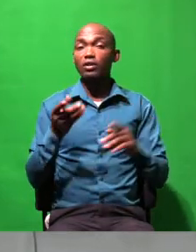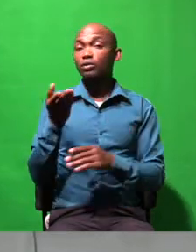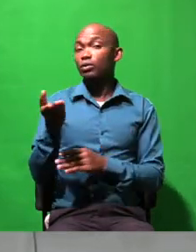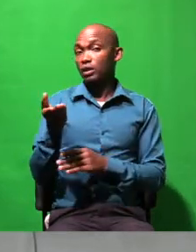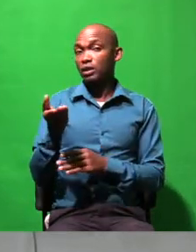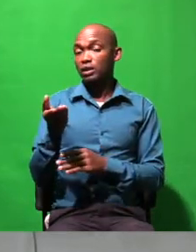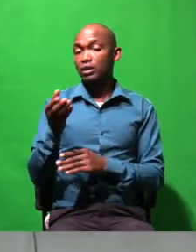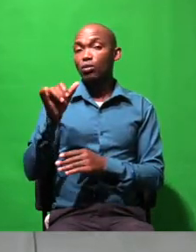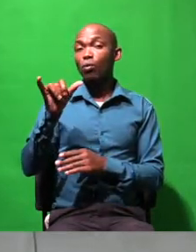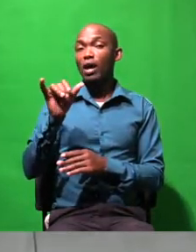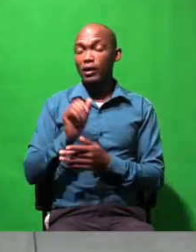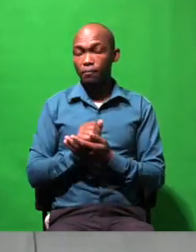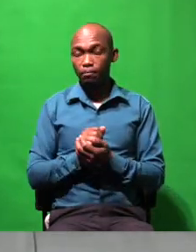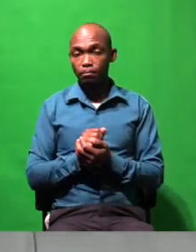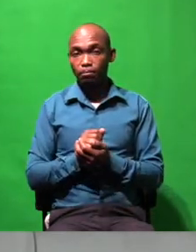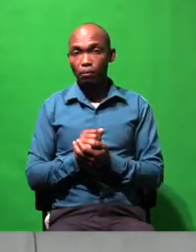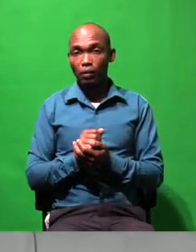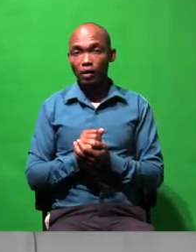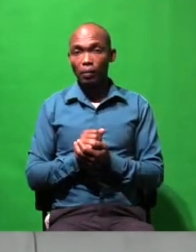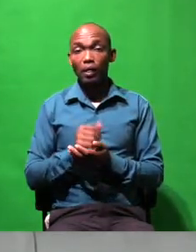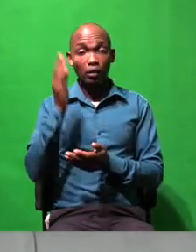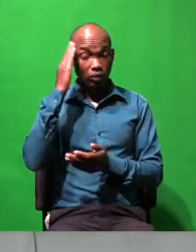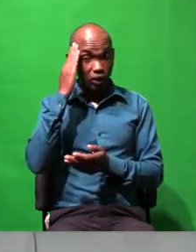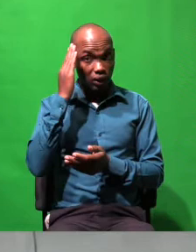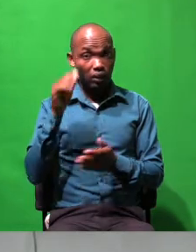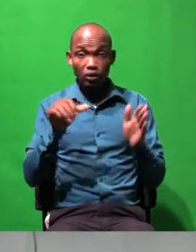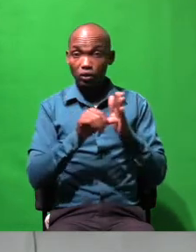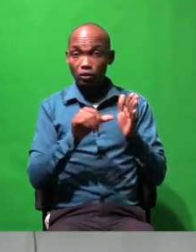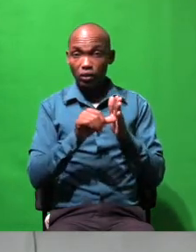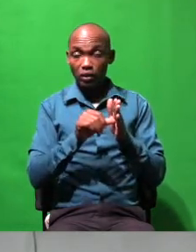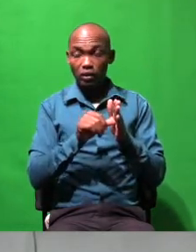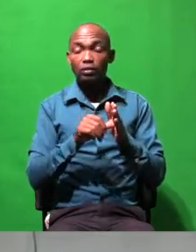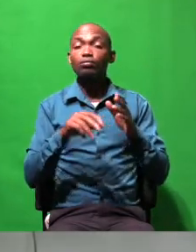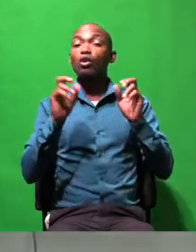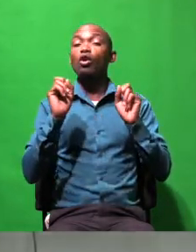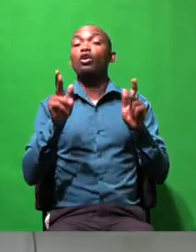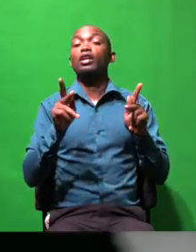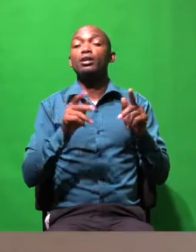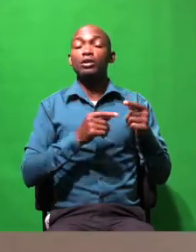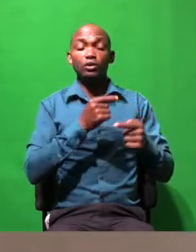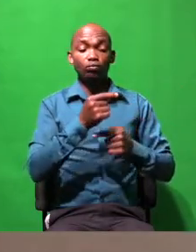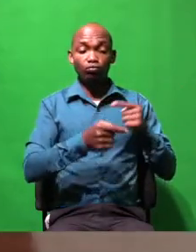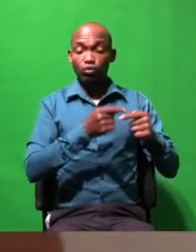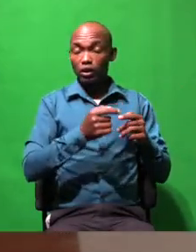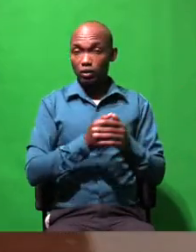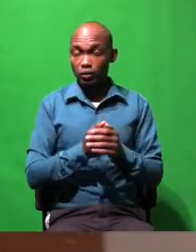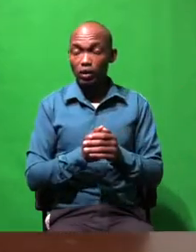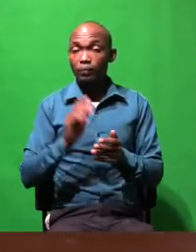chromosome. Are we together, students? Okay, if we're together, after